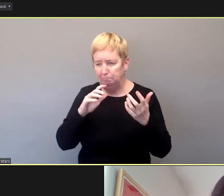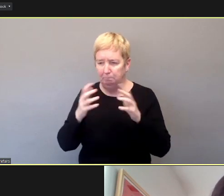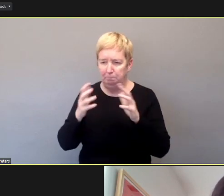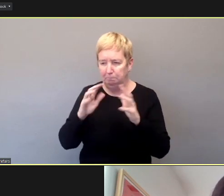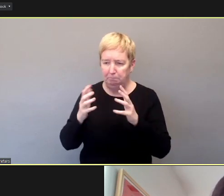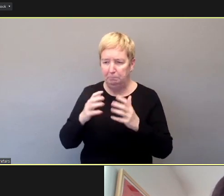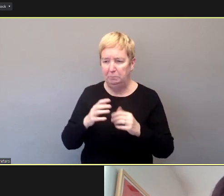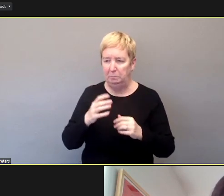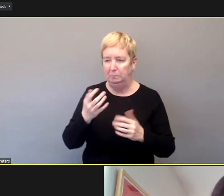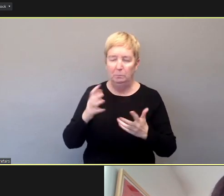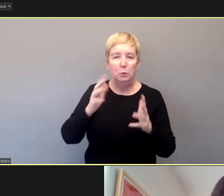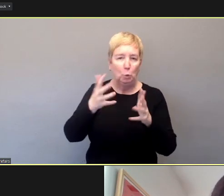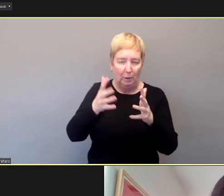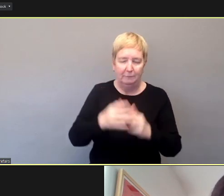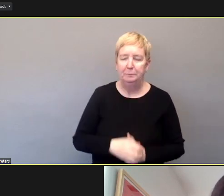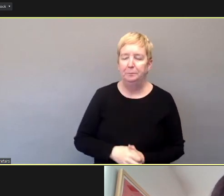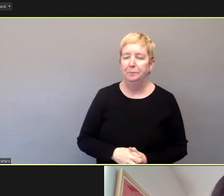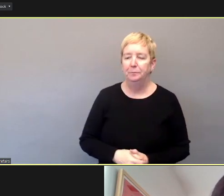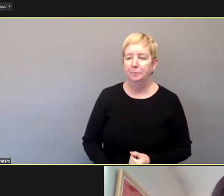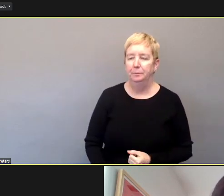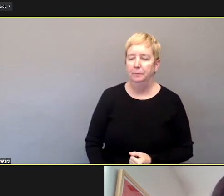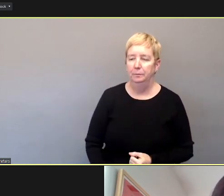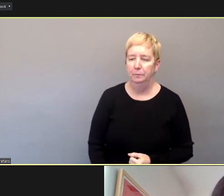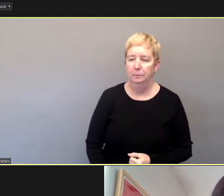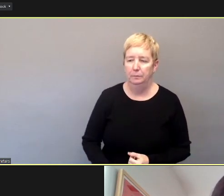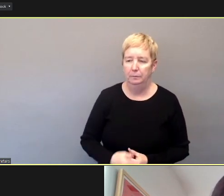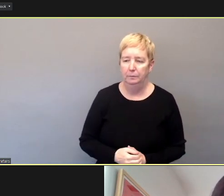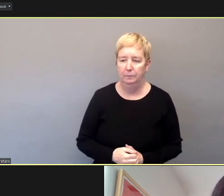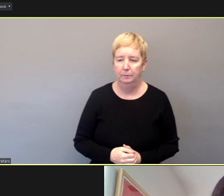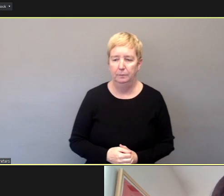completely. You talked about how